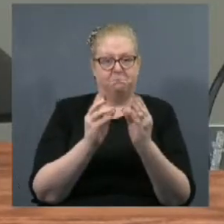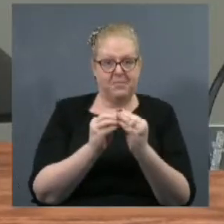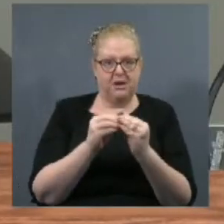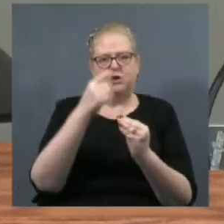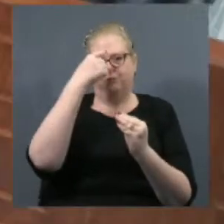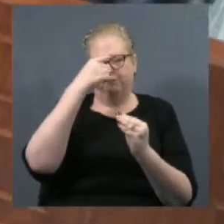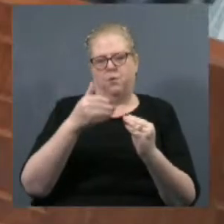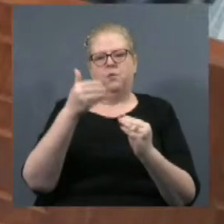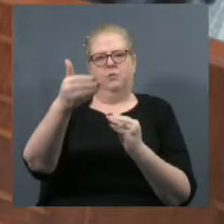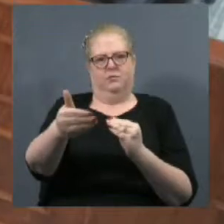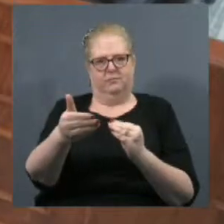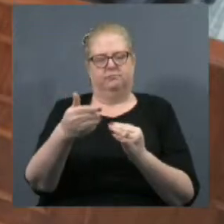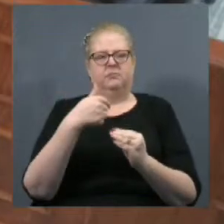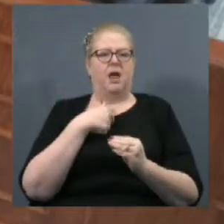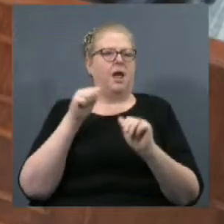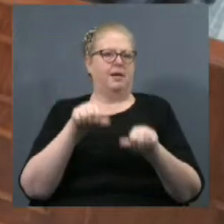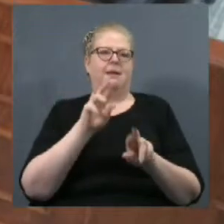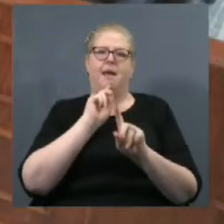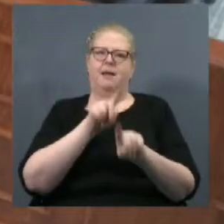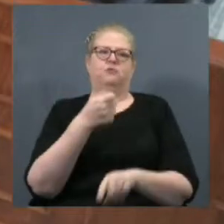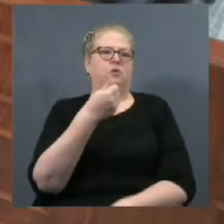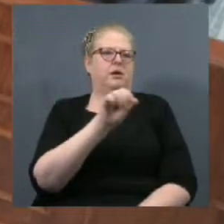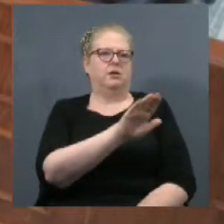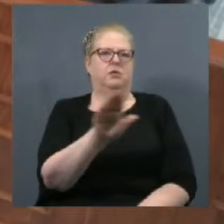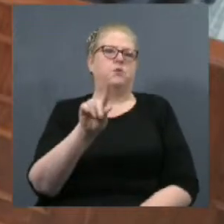questions if anyone has any.